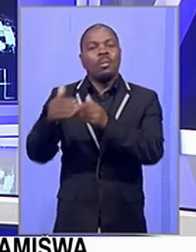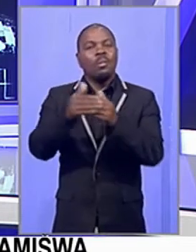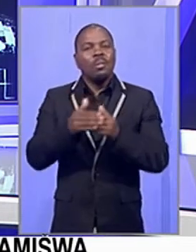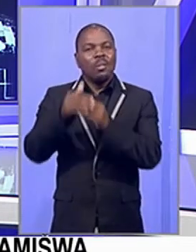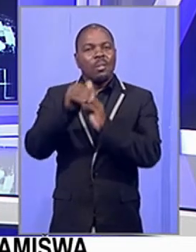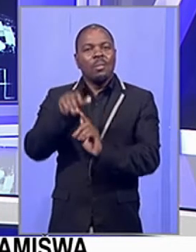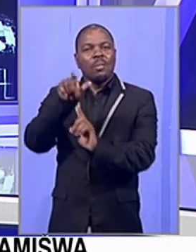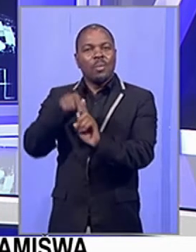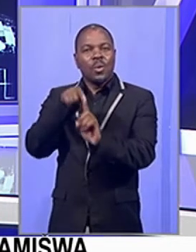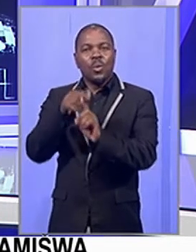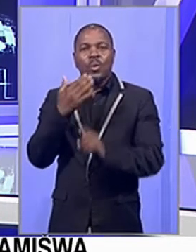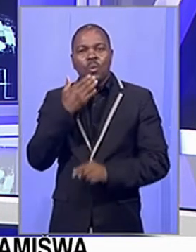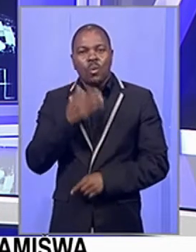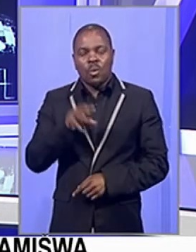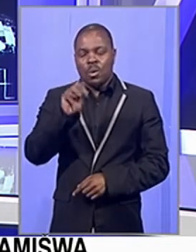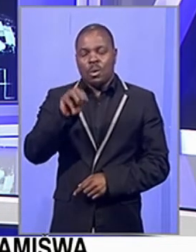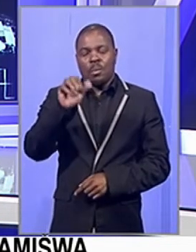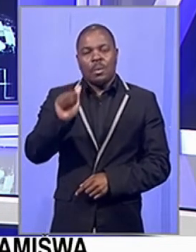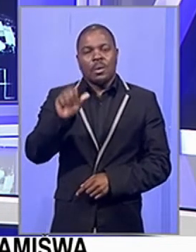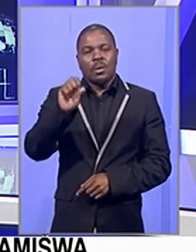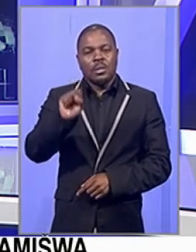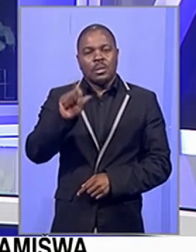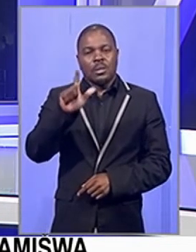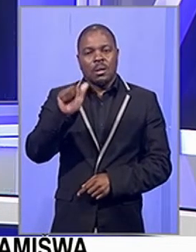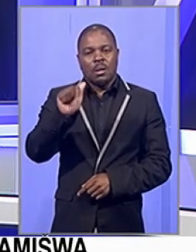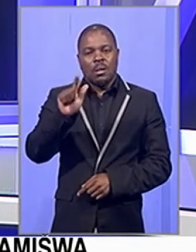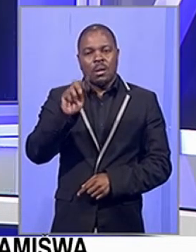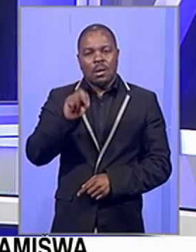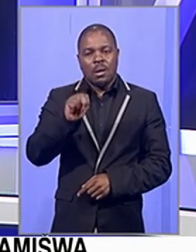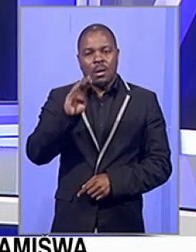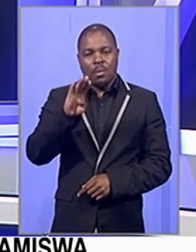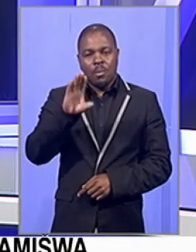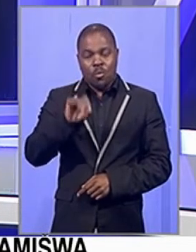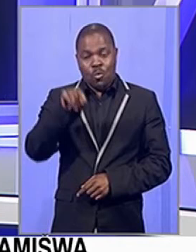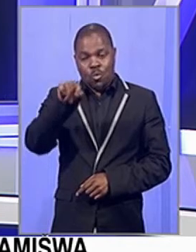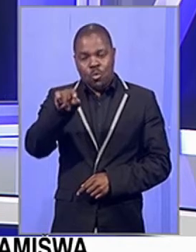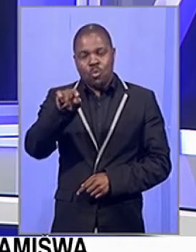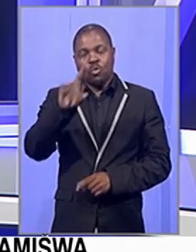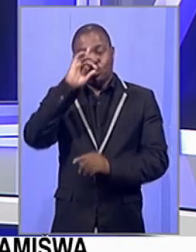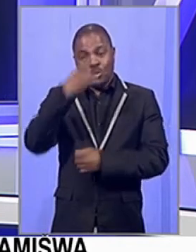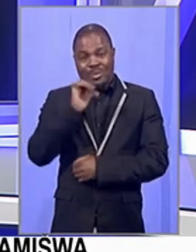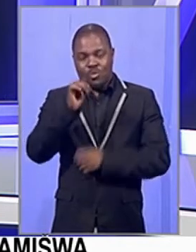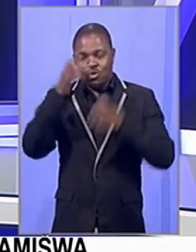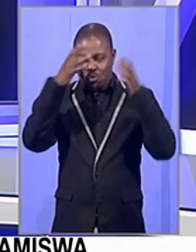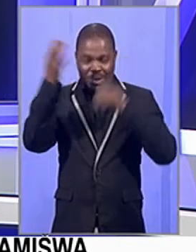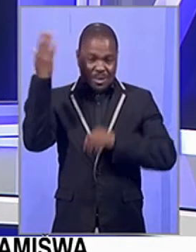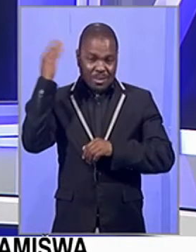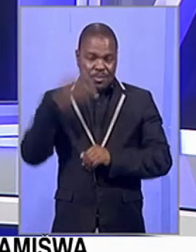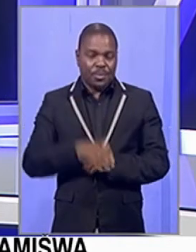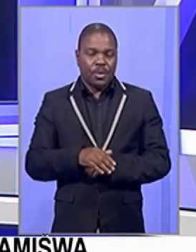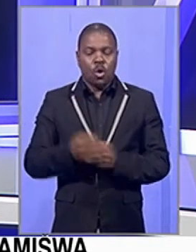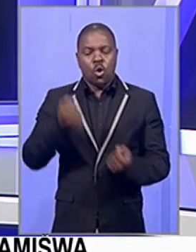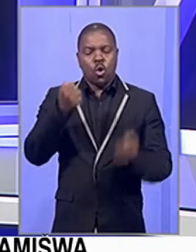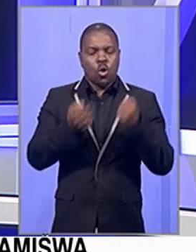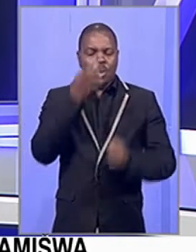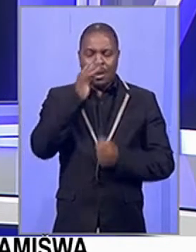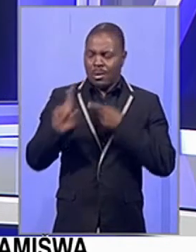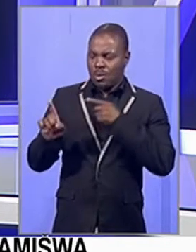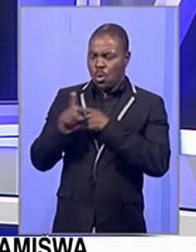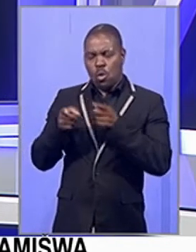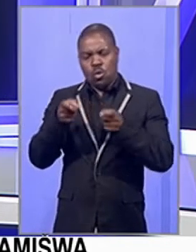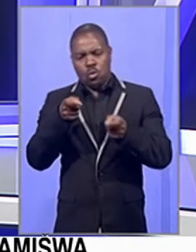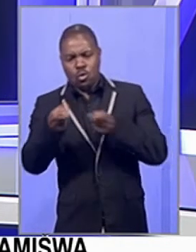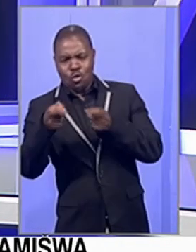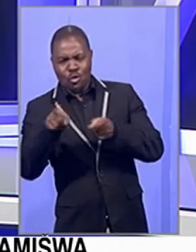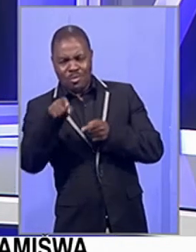wa kgošigatšana Masalanabo Mojatši. Kgorotsheko e re Motshekga ga ana maatla a go laola Masalanabo le